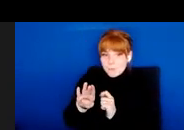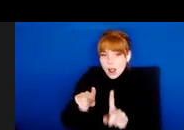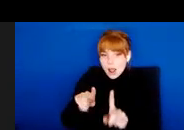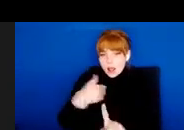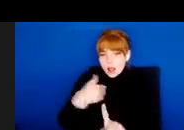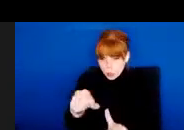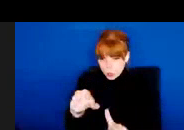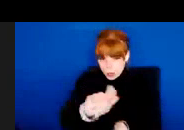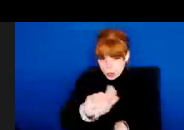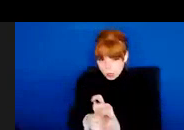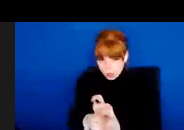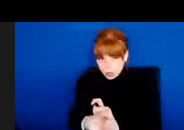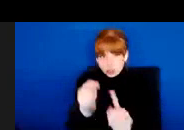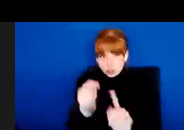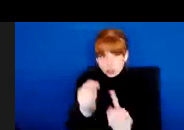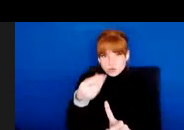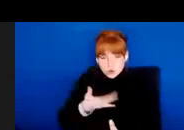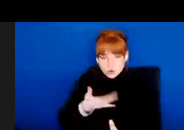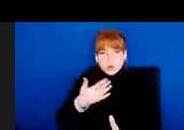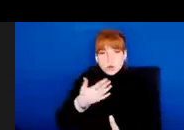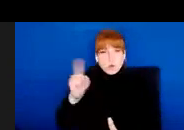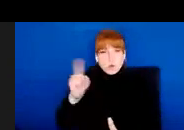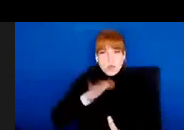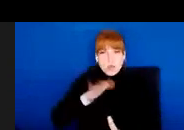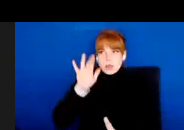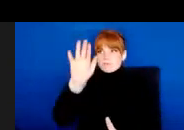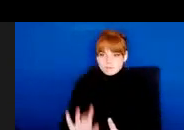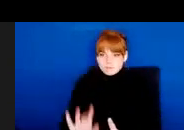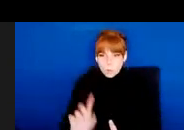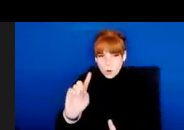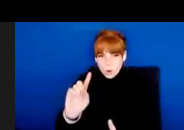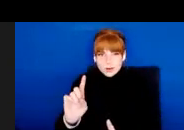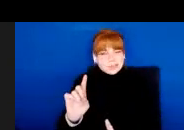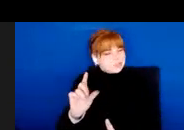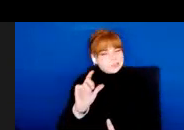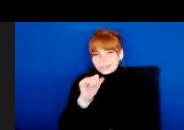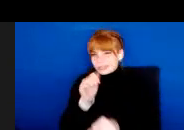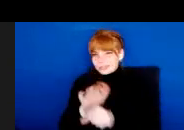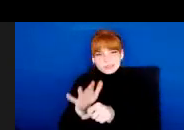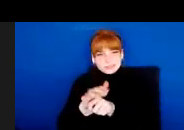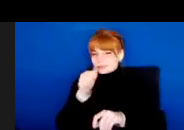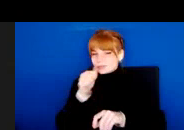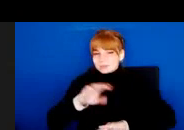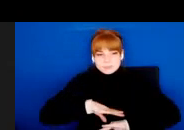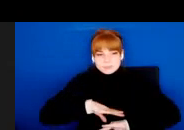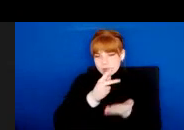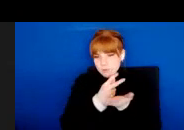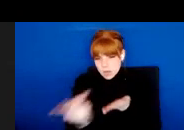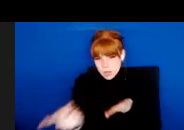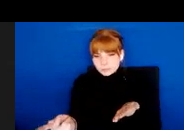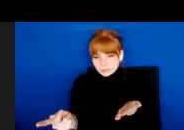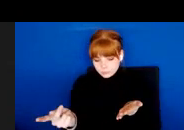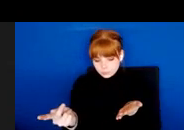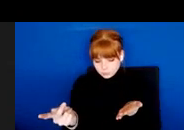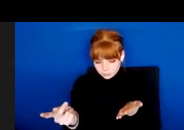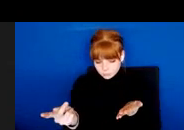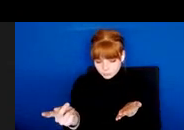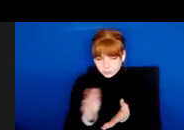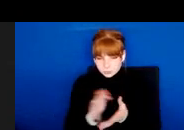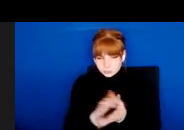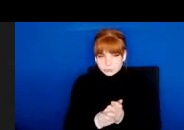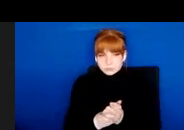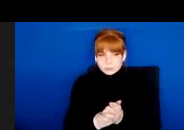that were to change from gray to green, but the green and the green had at least 3:1 contrast at the background, but not 3:1